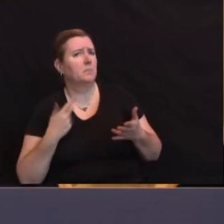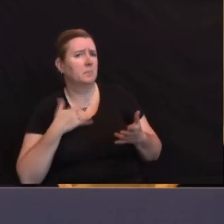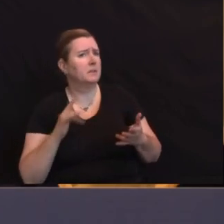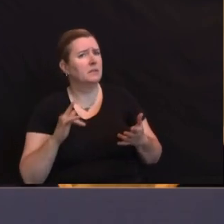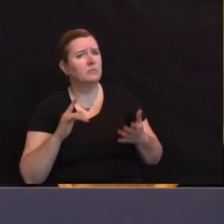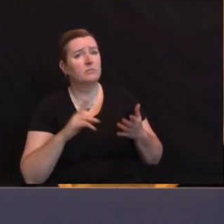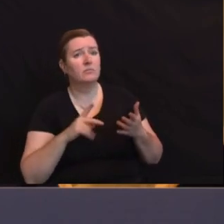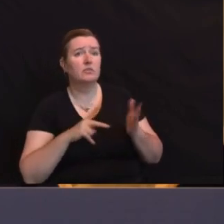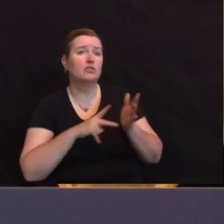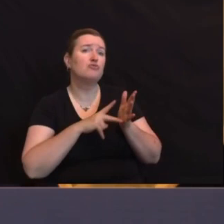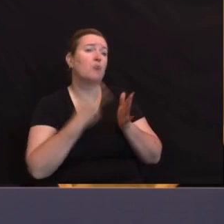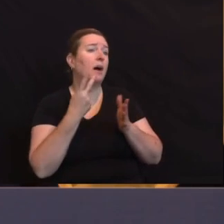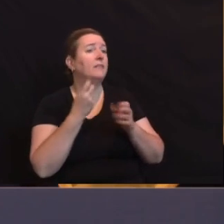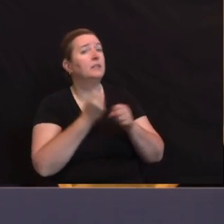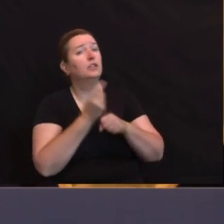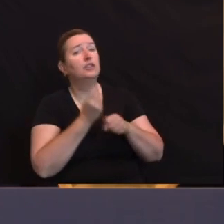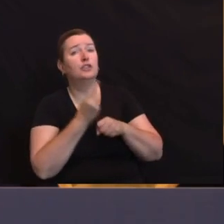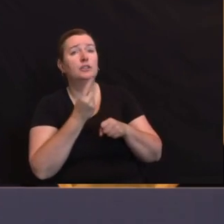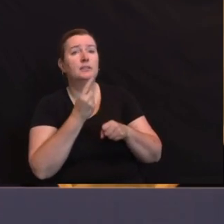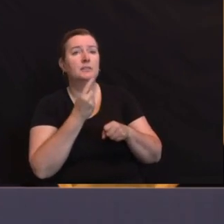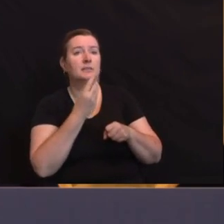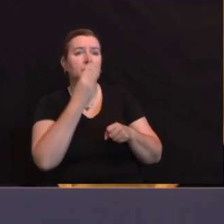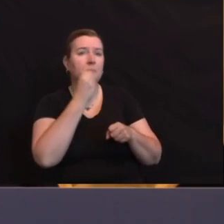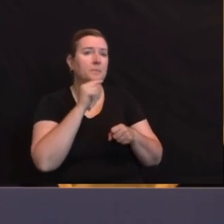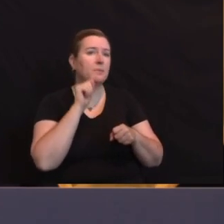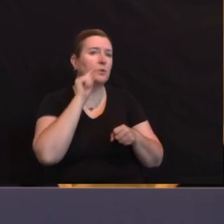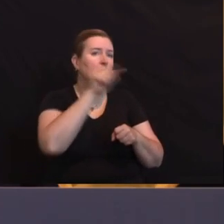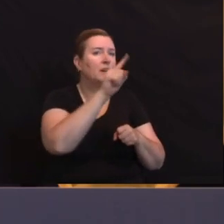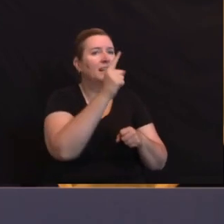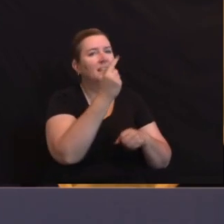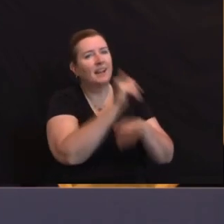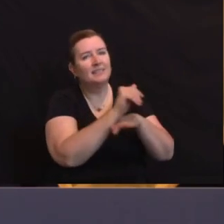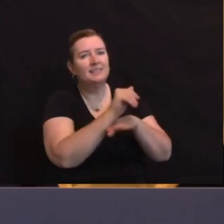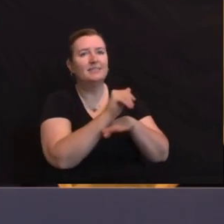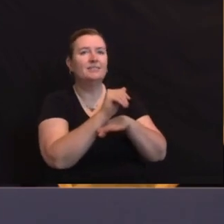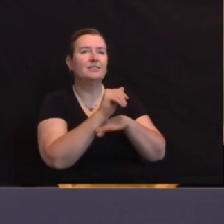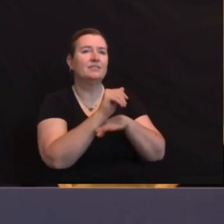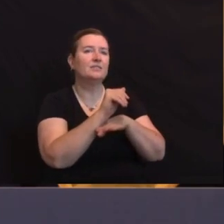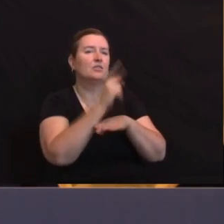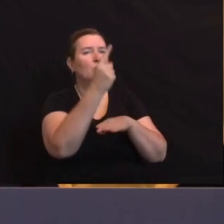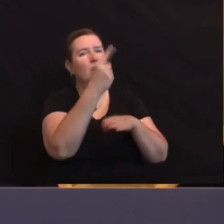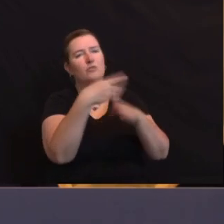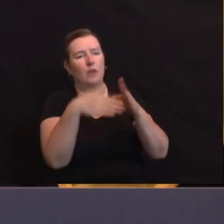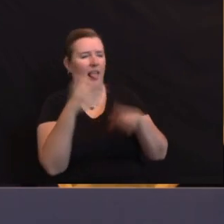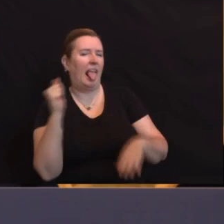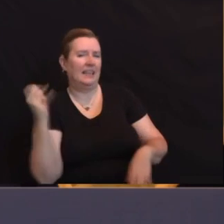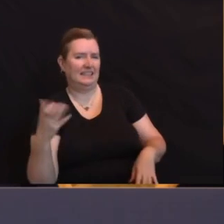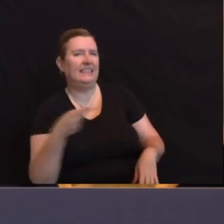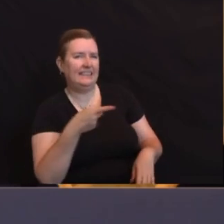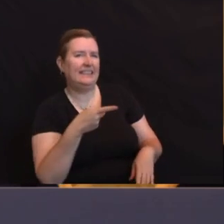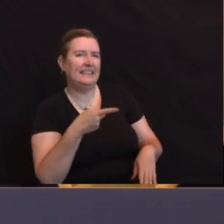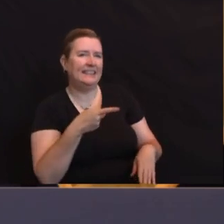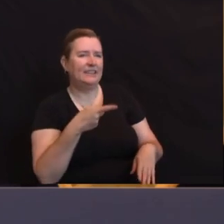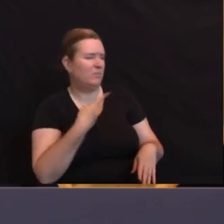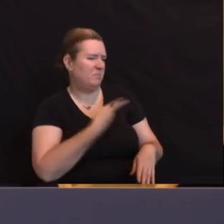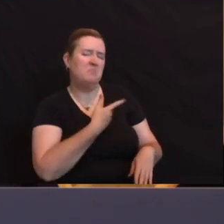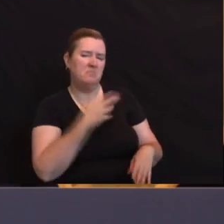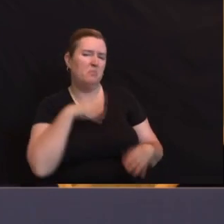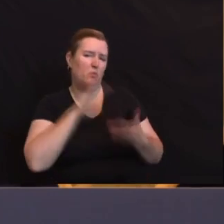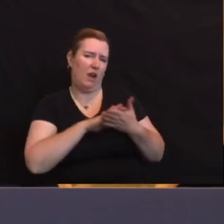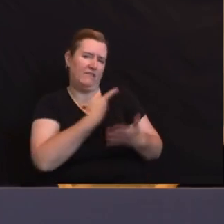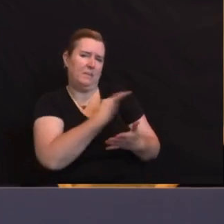spend at least a night, maybe a weekend, in Atlantic City. We're going to do that again coming up, I hope, sooner than later. One of